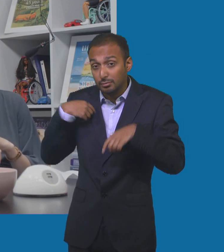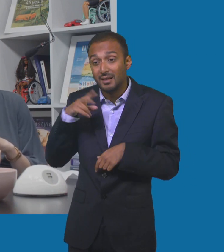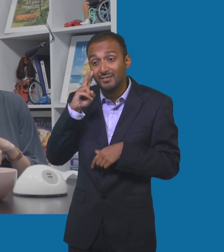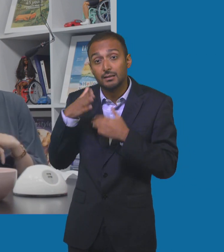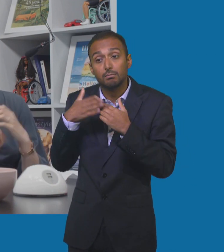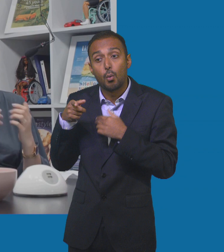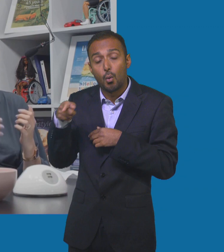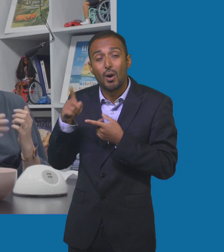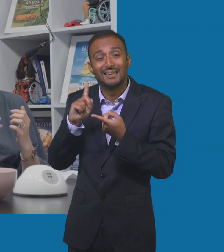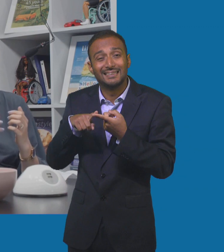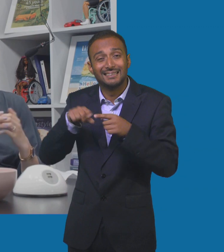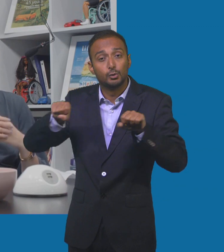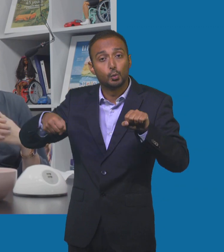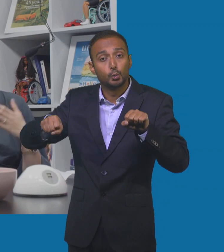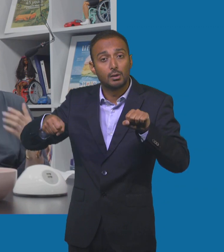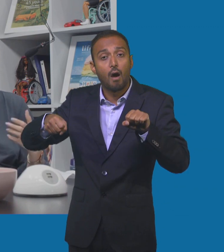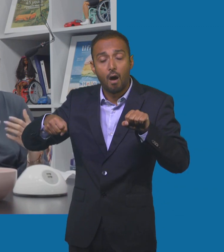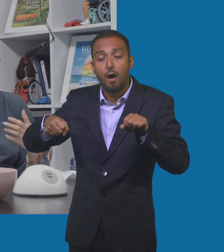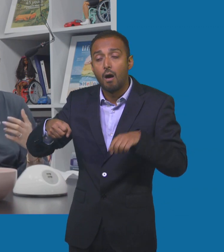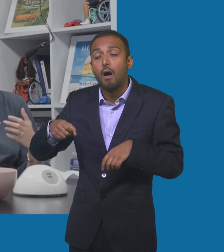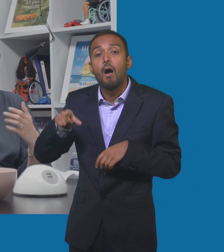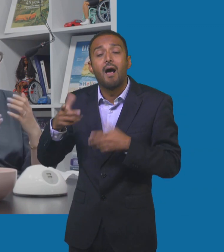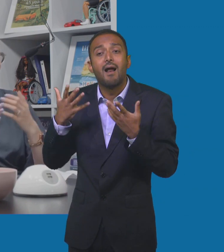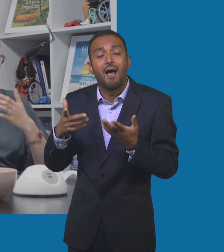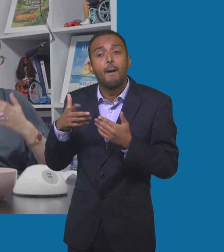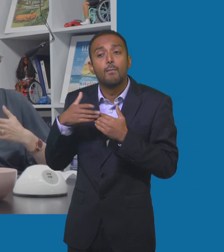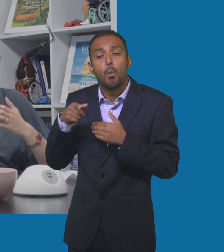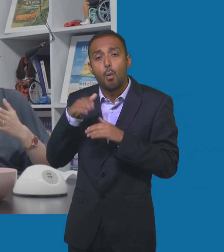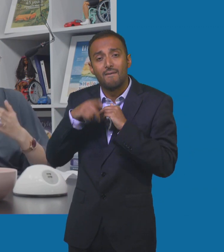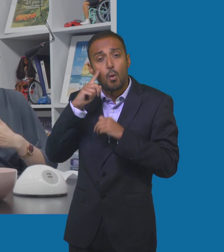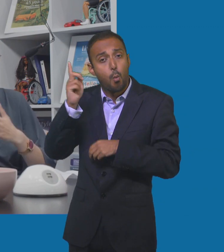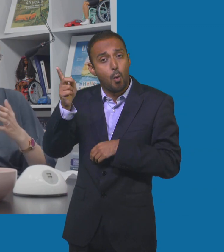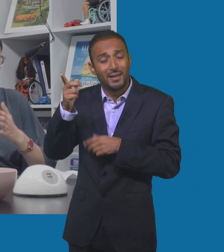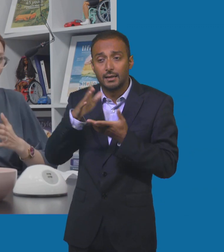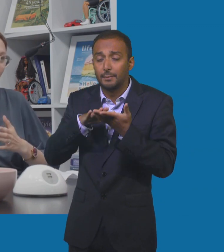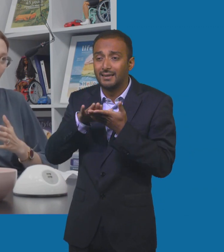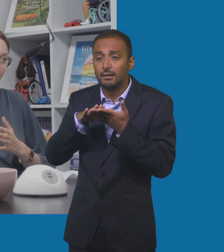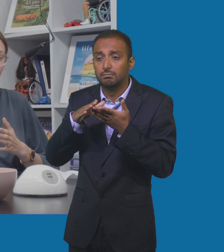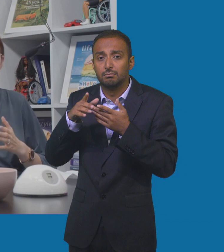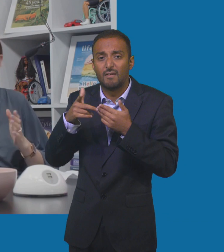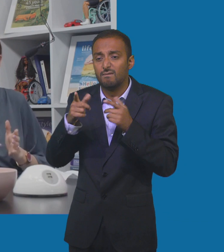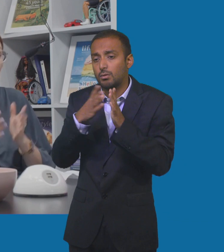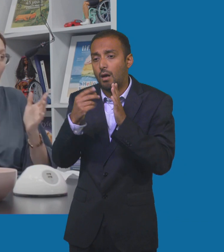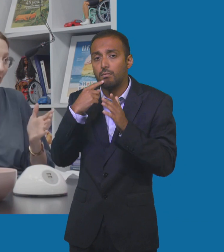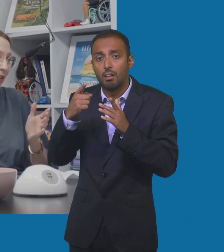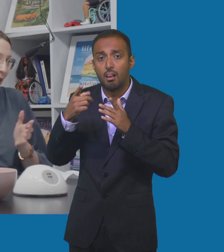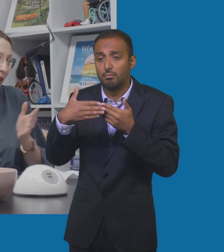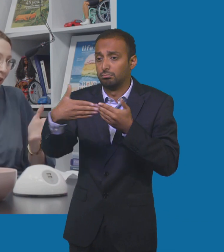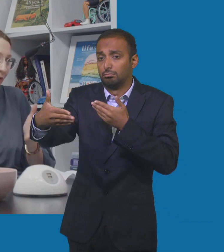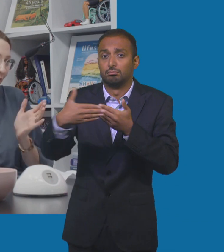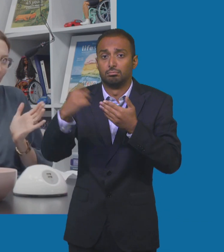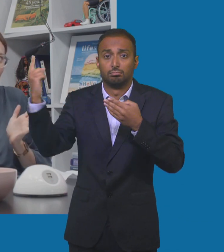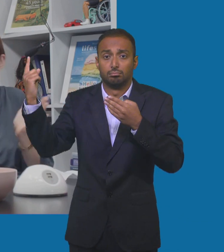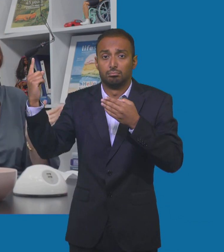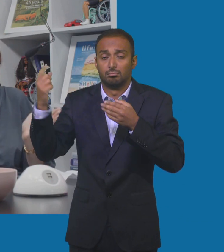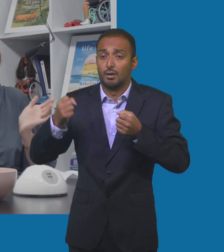actually. There's been some e-scooter development around a warning system, so that if they're within kind of a particular distance of a person, there'll be a warning